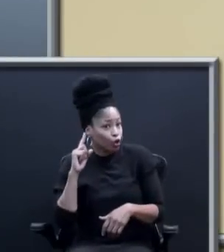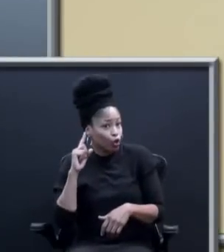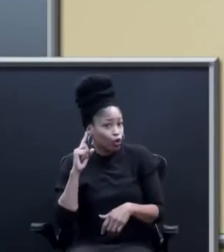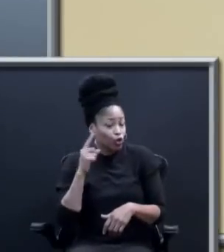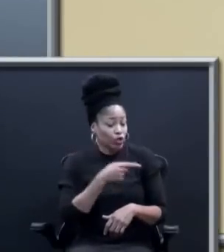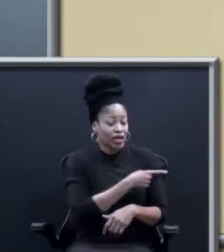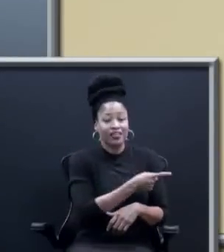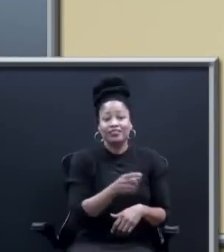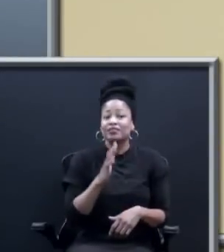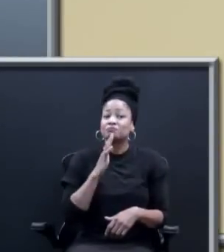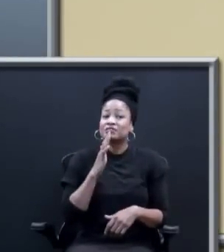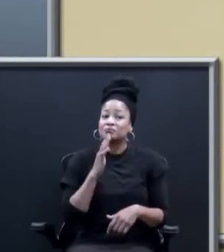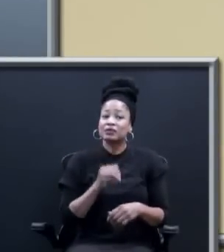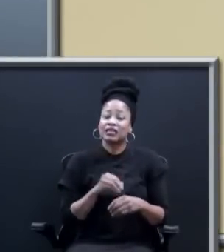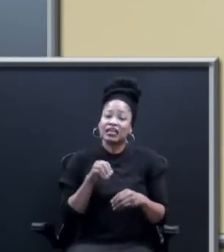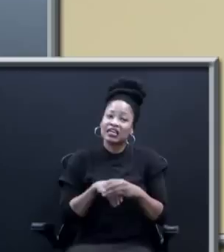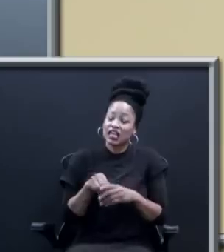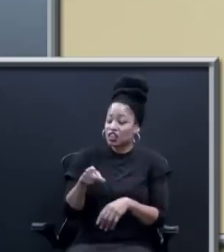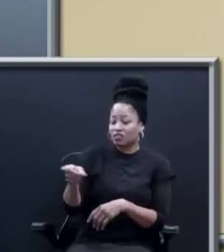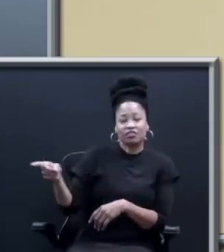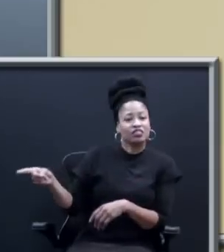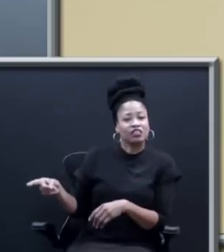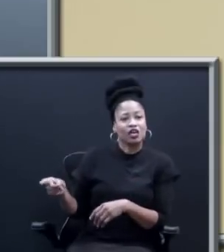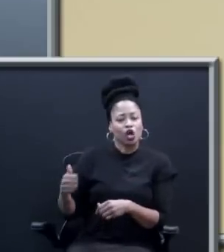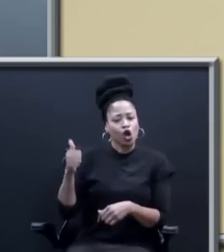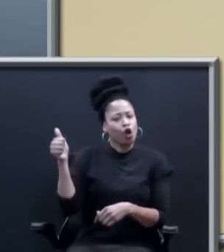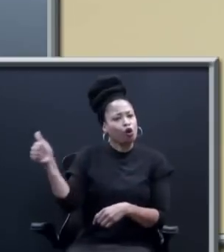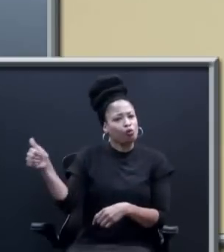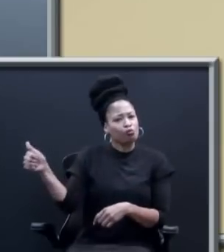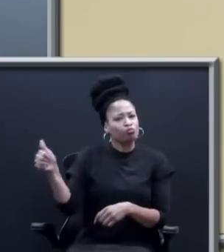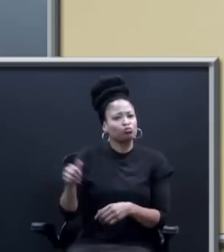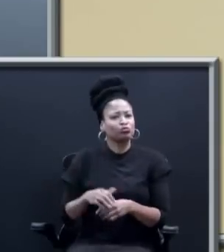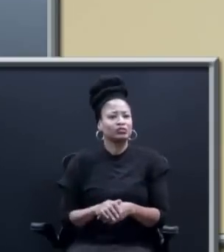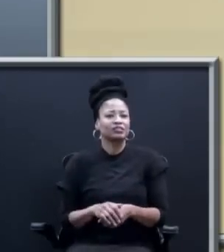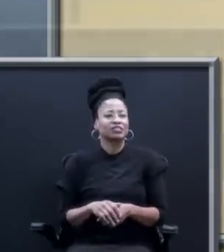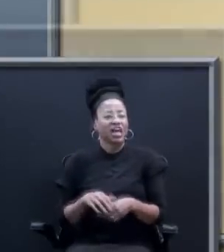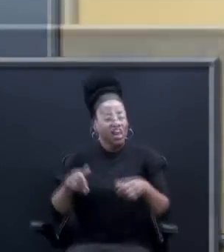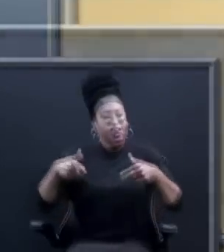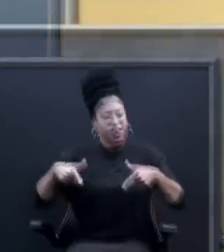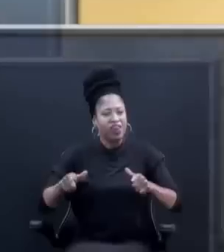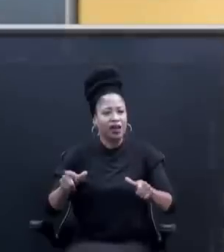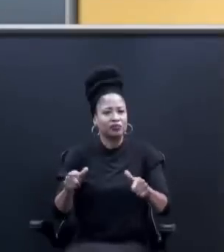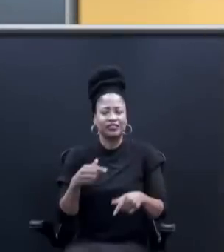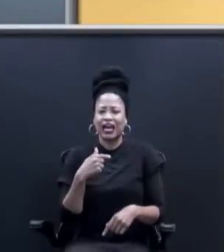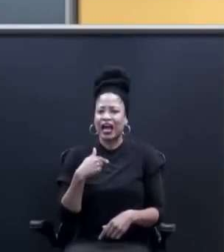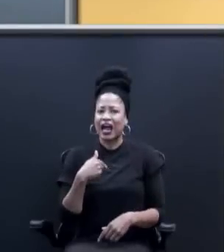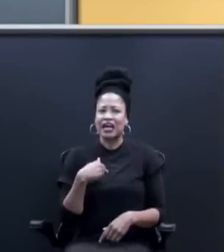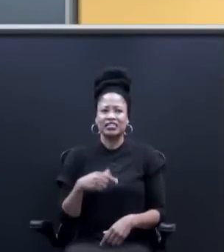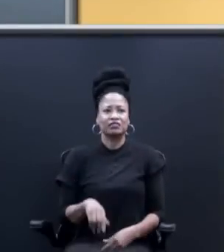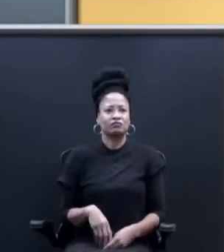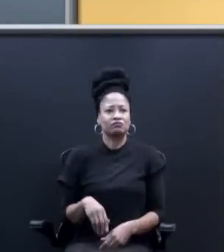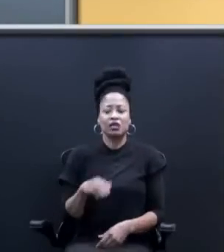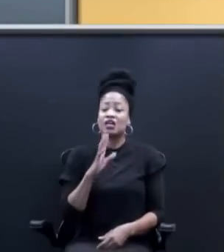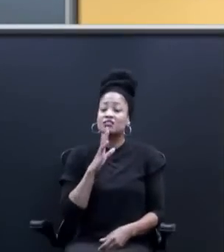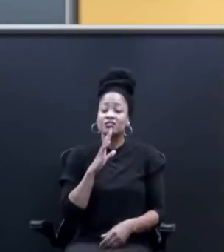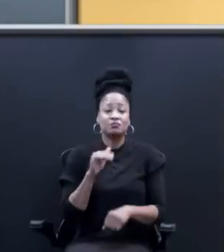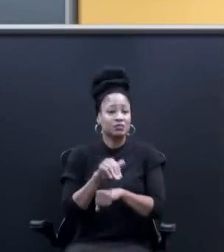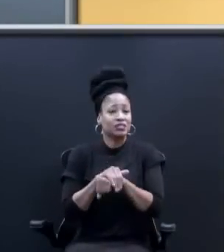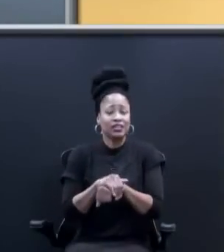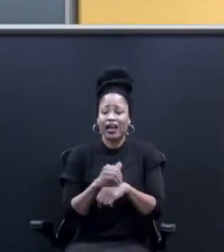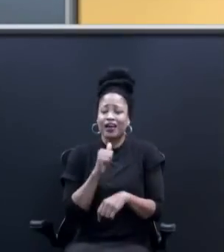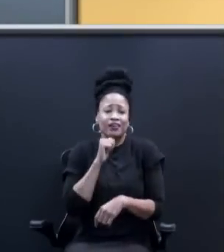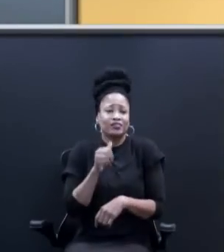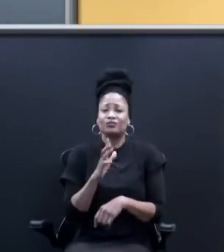language. That's what confounded them. I speak English. I don't speak Spanish. I don't speak Russian. I don't speak